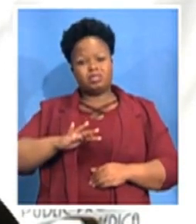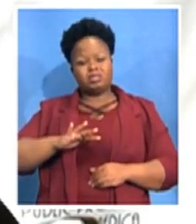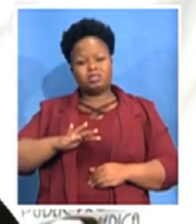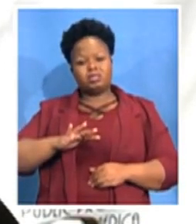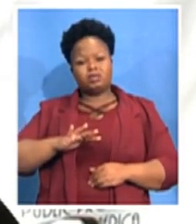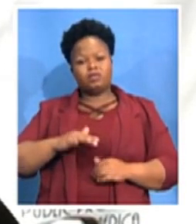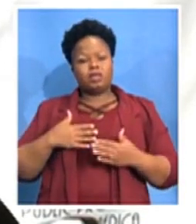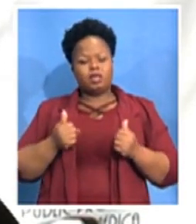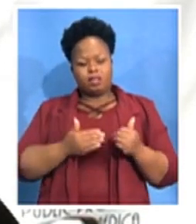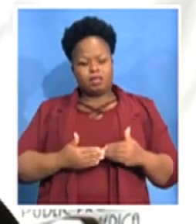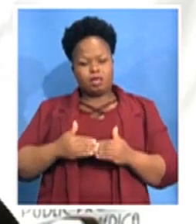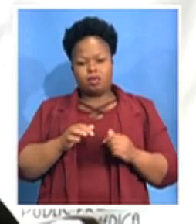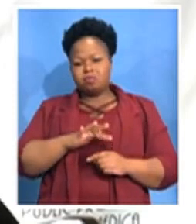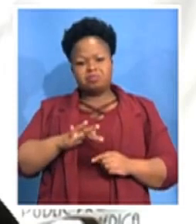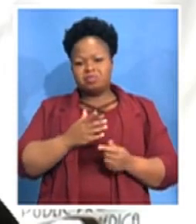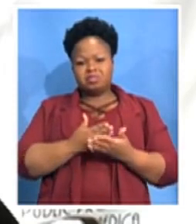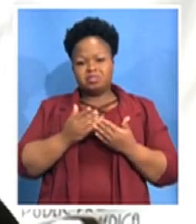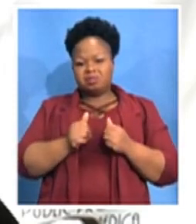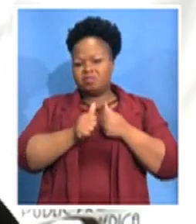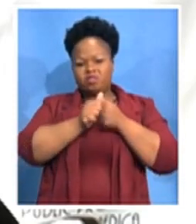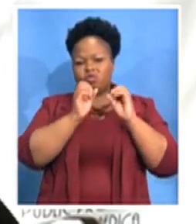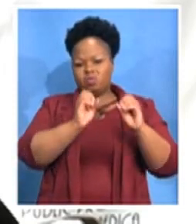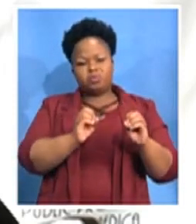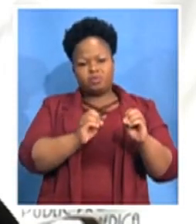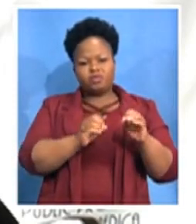with building safety standards for hospitals.